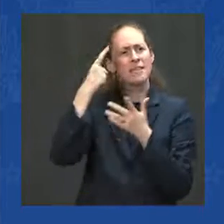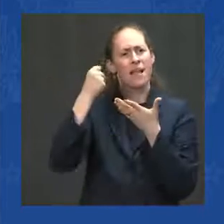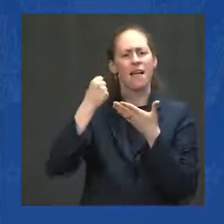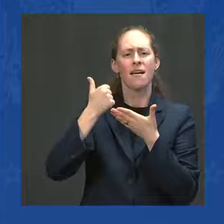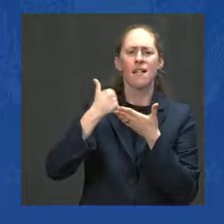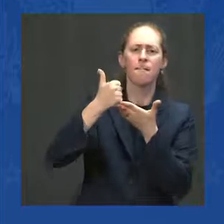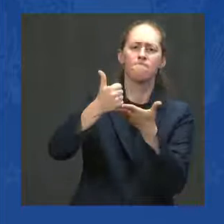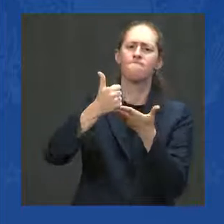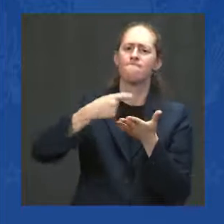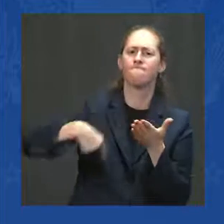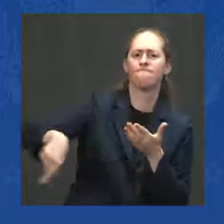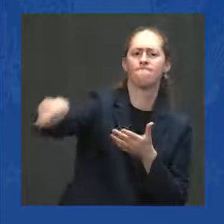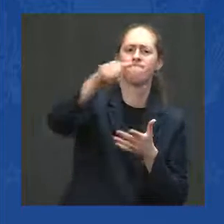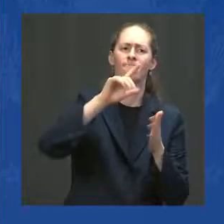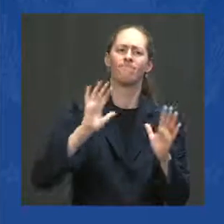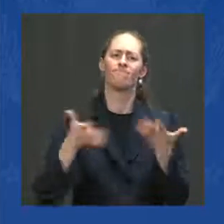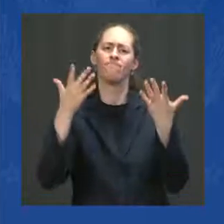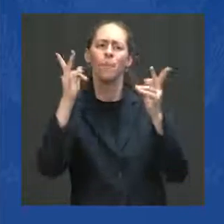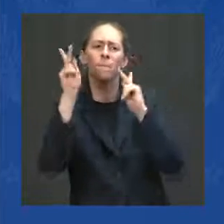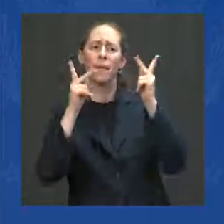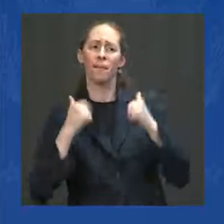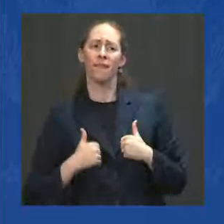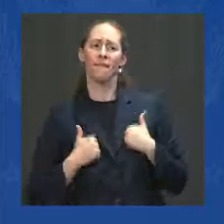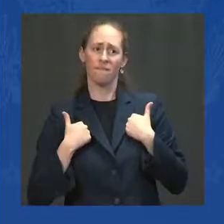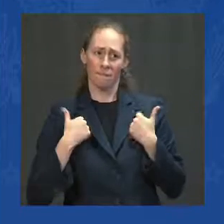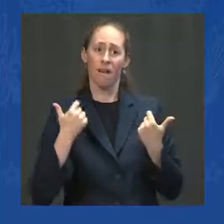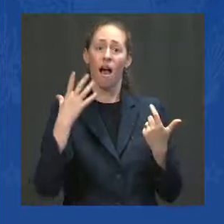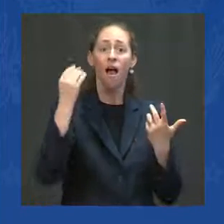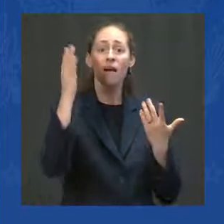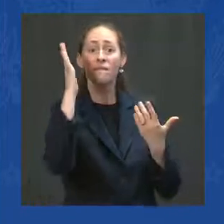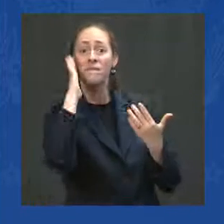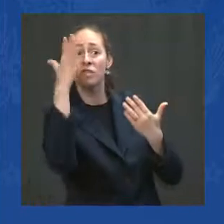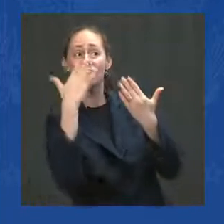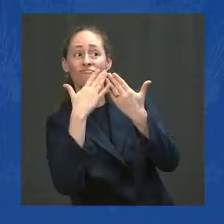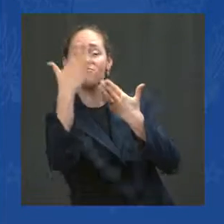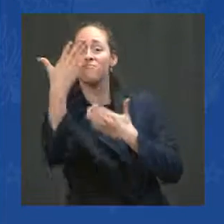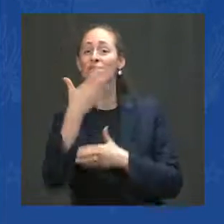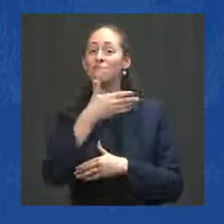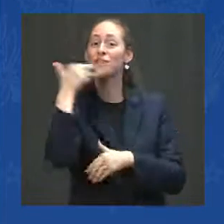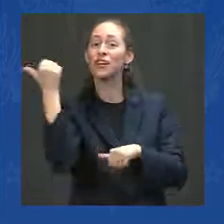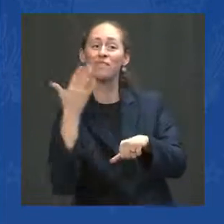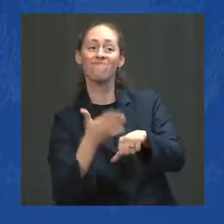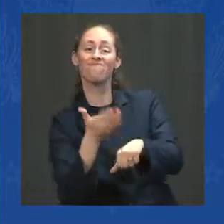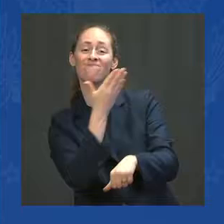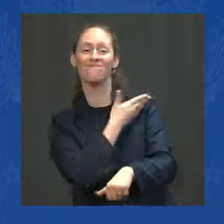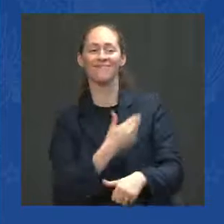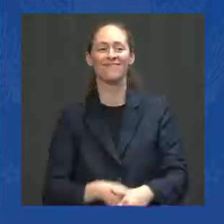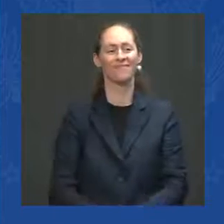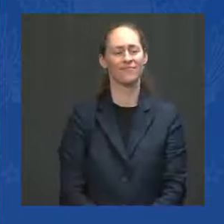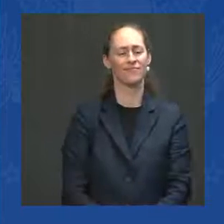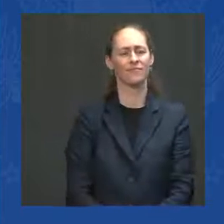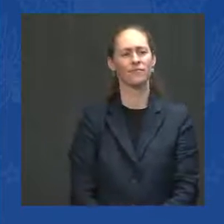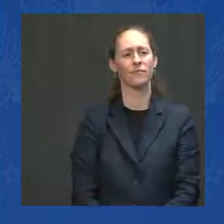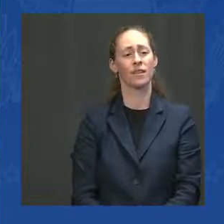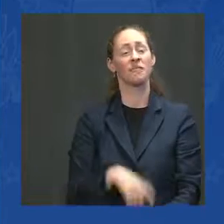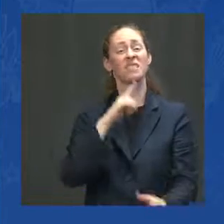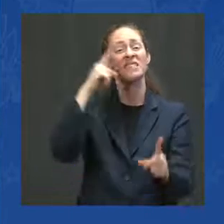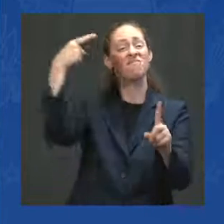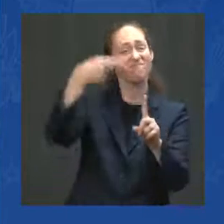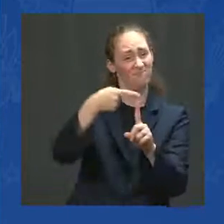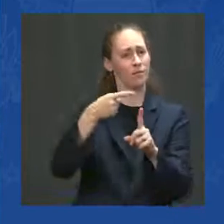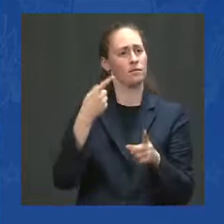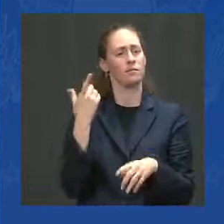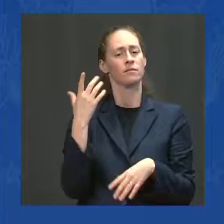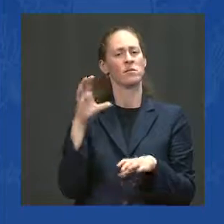winning the future. It's about doing our job. This is about building an economy from the bottom up and the middle